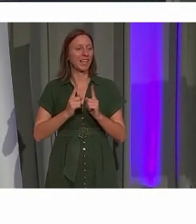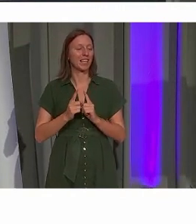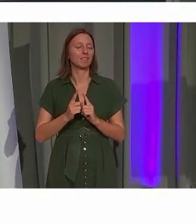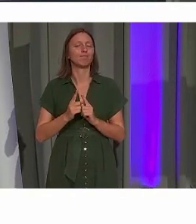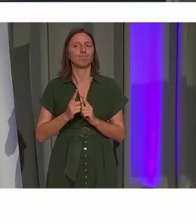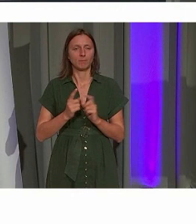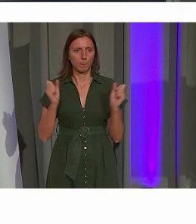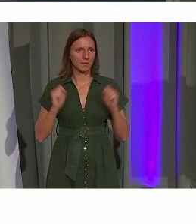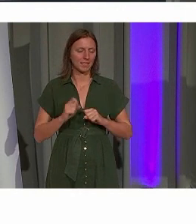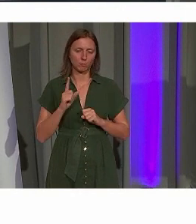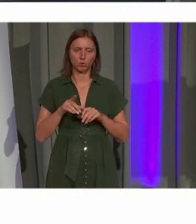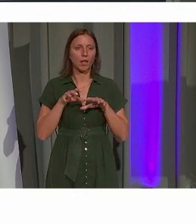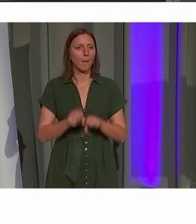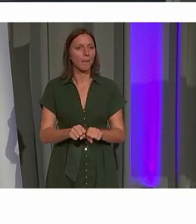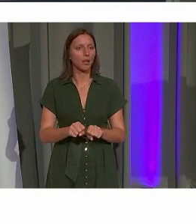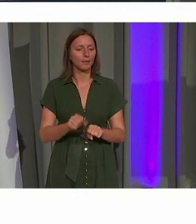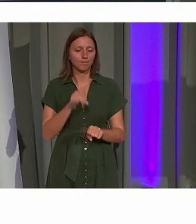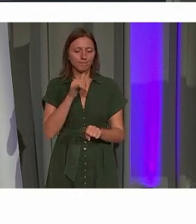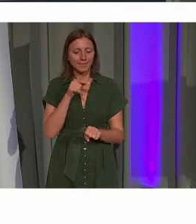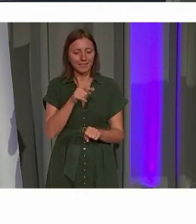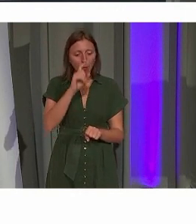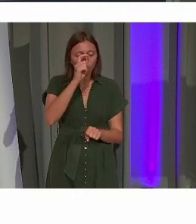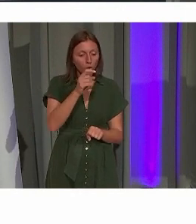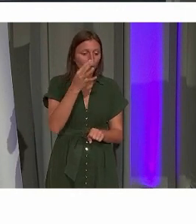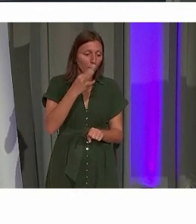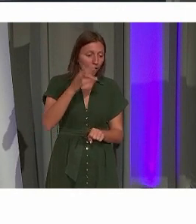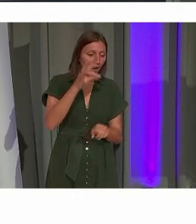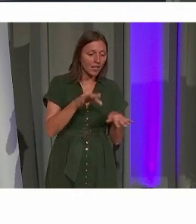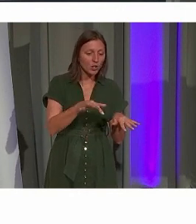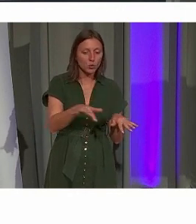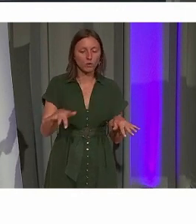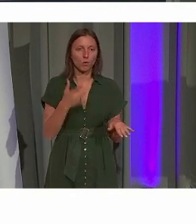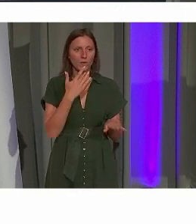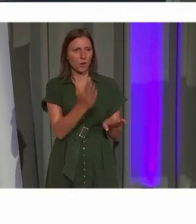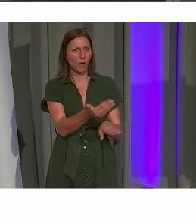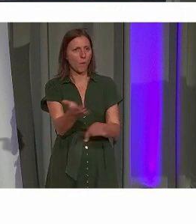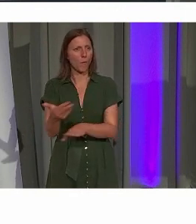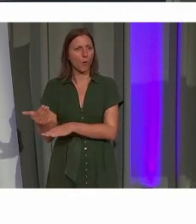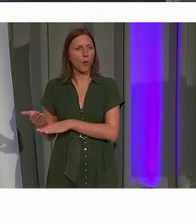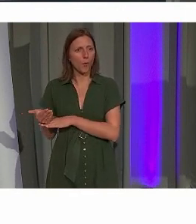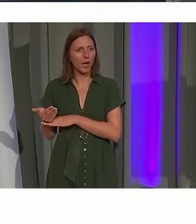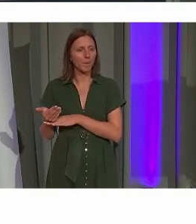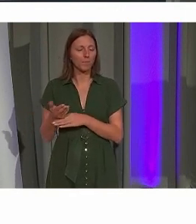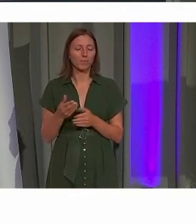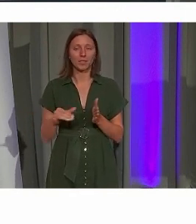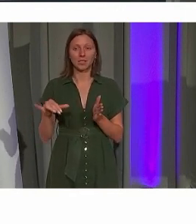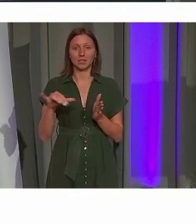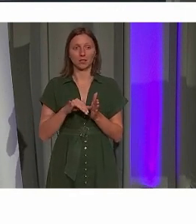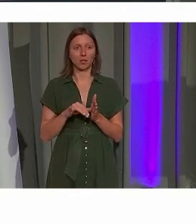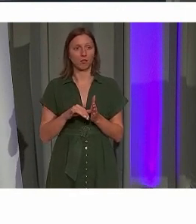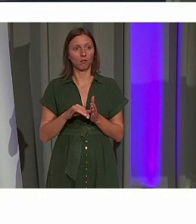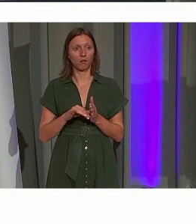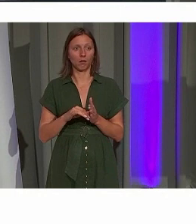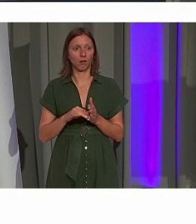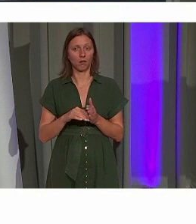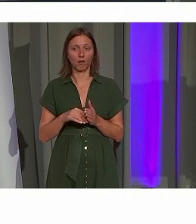Traffic Agency, the Flemish Road and Traffic Agency, that consulted us as